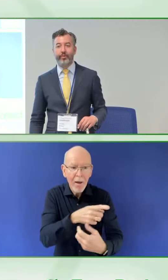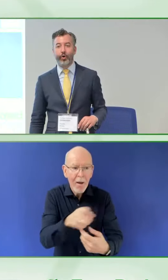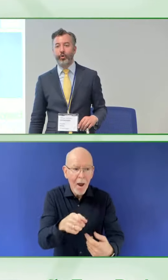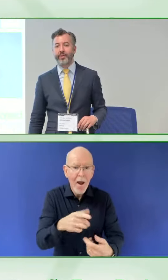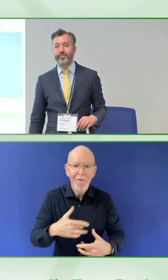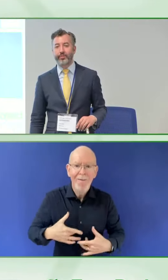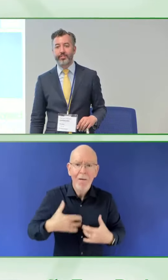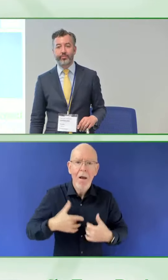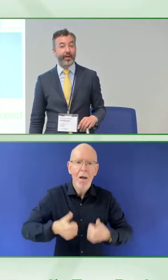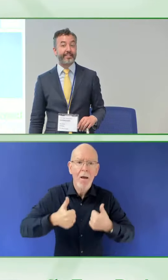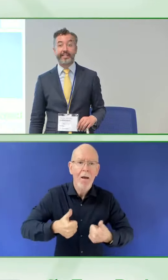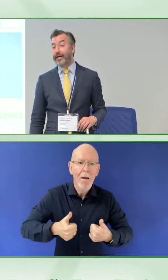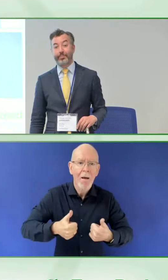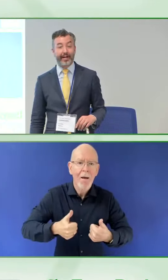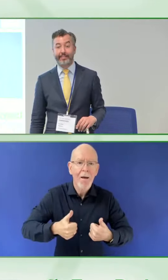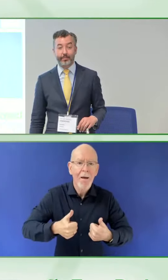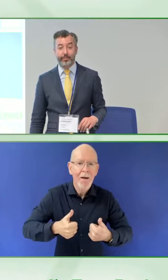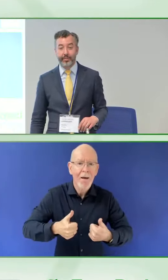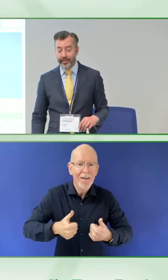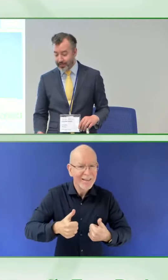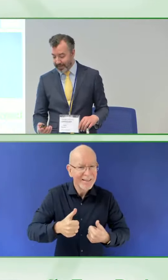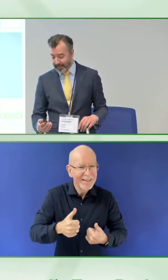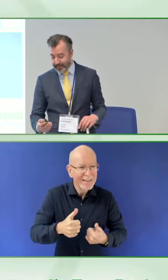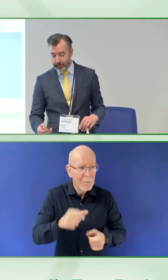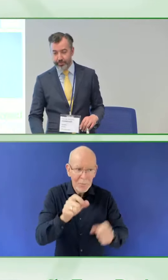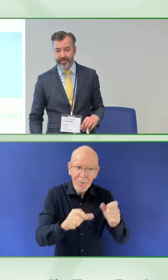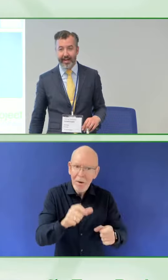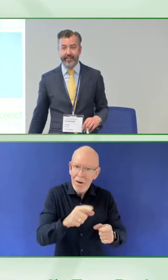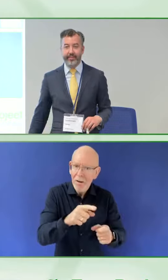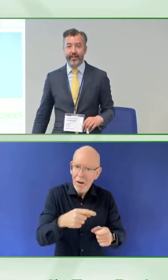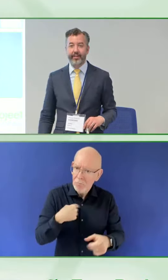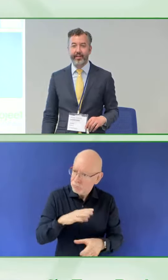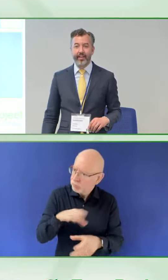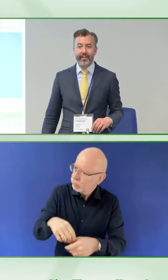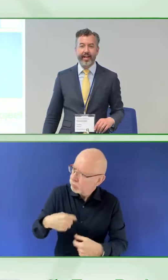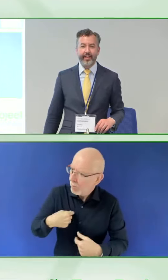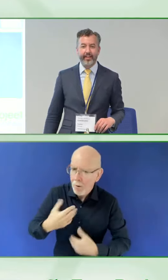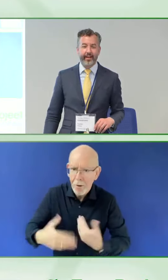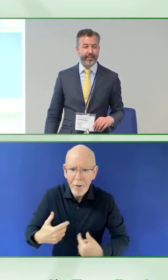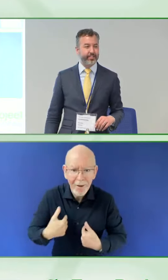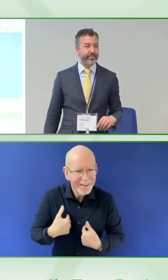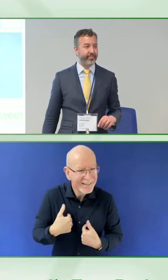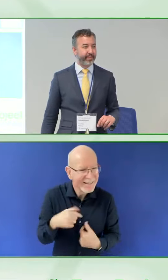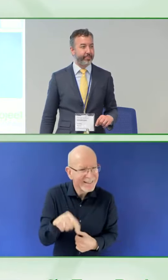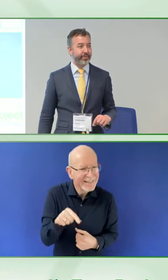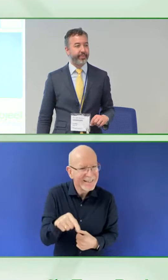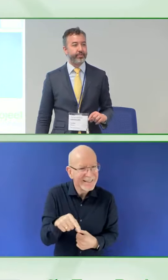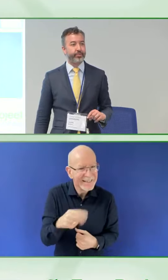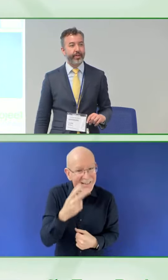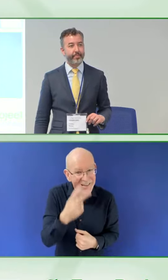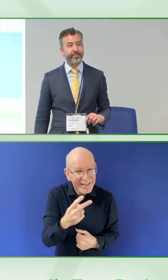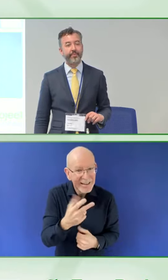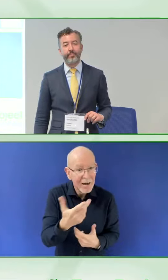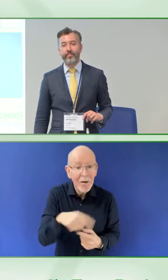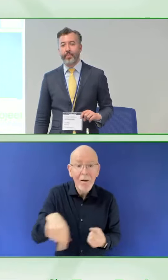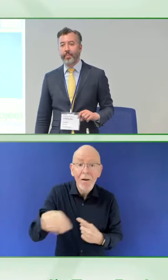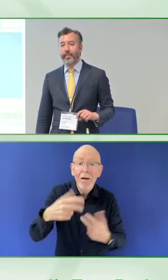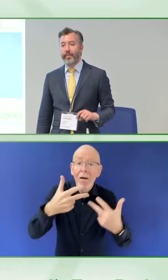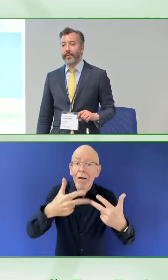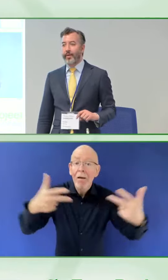Now we have a whole bunch of reasons why it's not possible to make an inclusive hackathon. Let us flip the